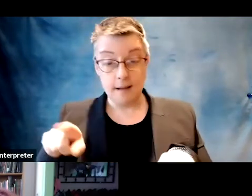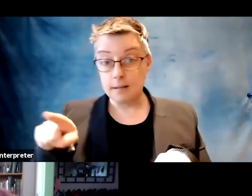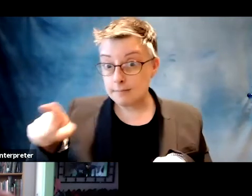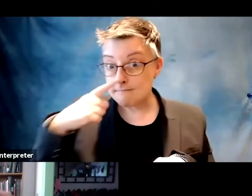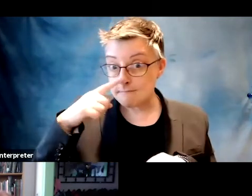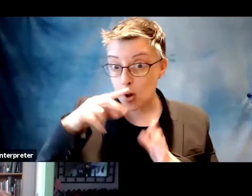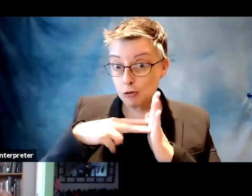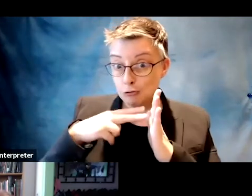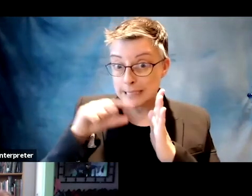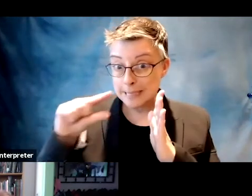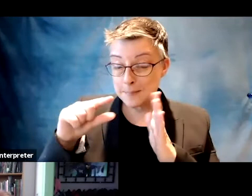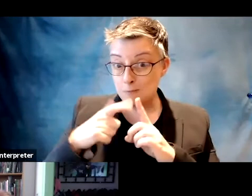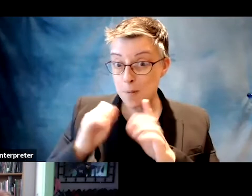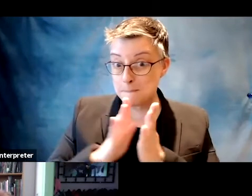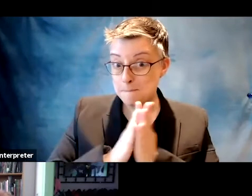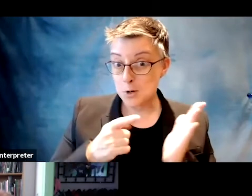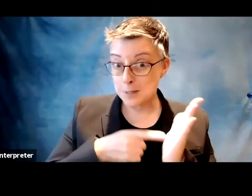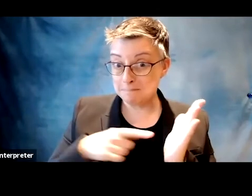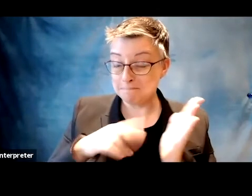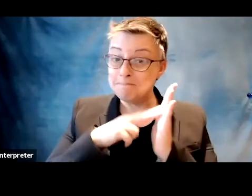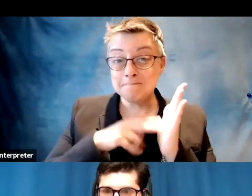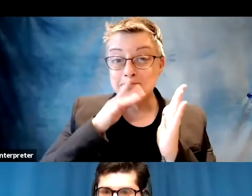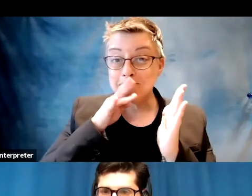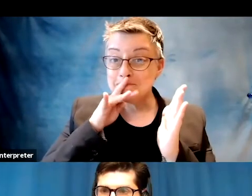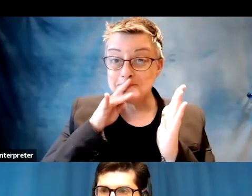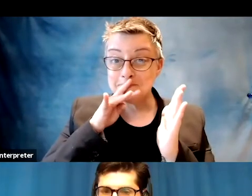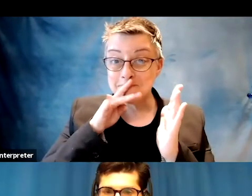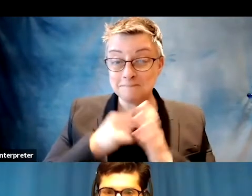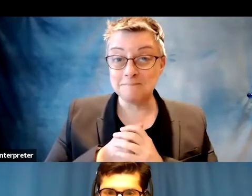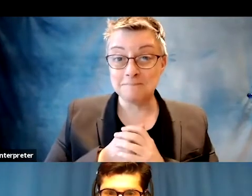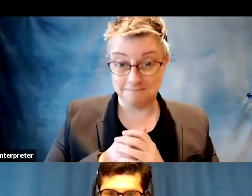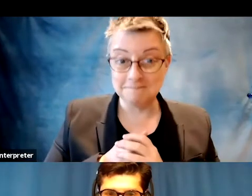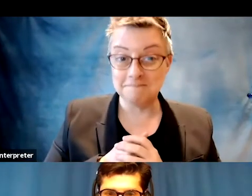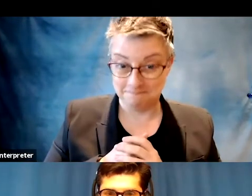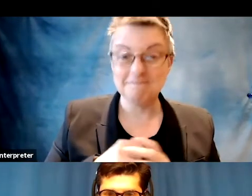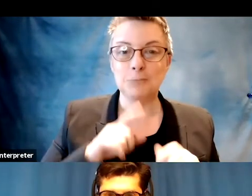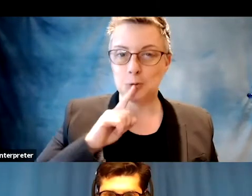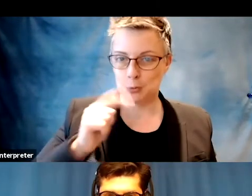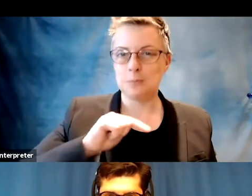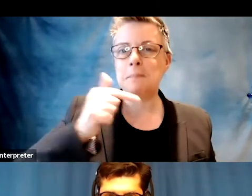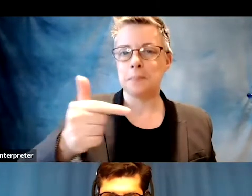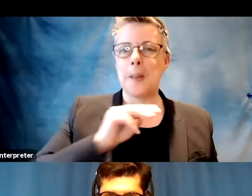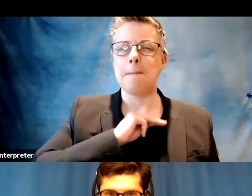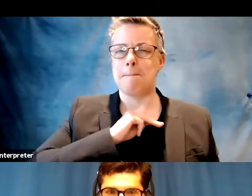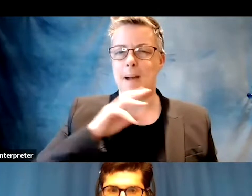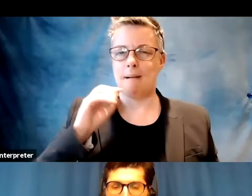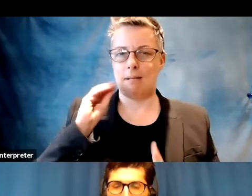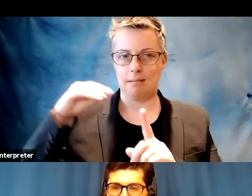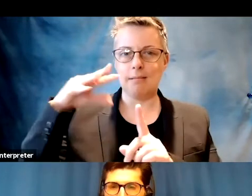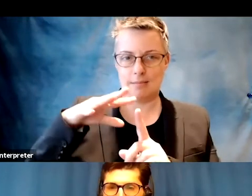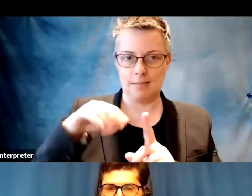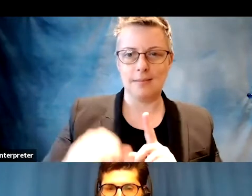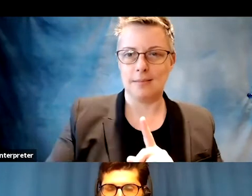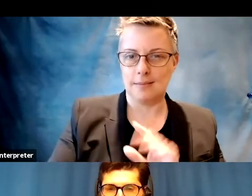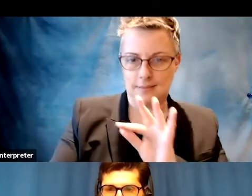read a bit from your wonderful book so we can hear. Sure. Sure. I'm going to now switch